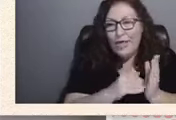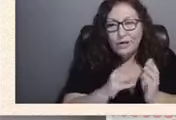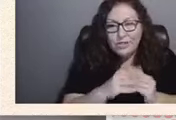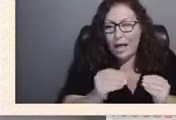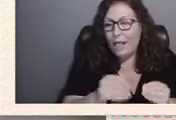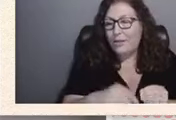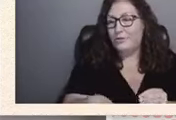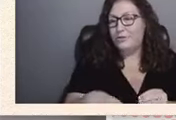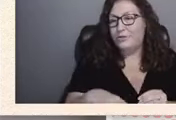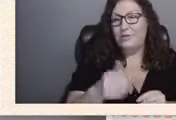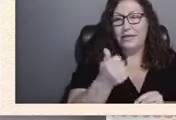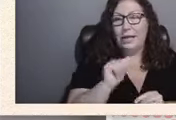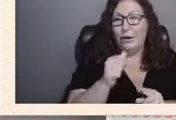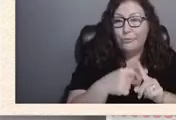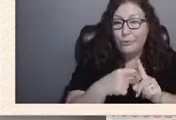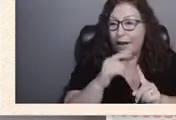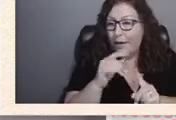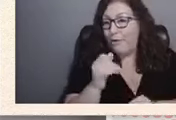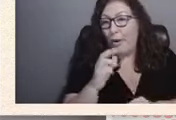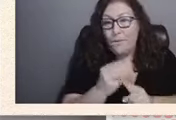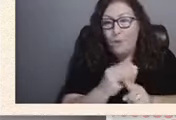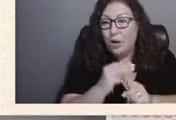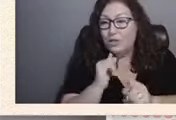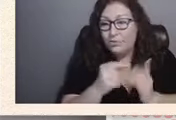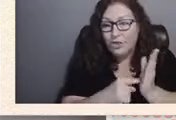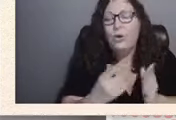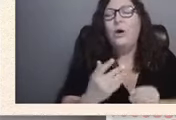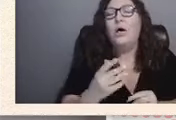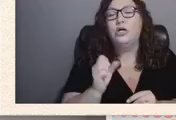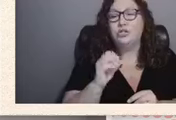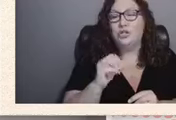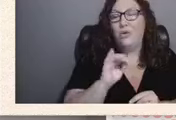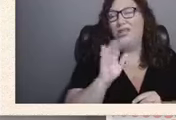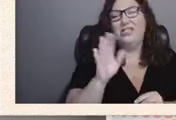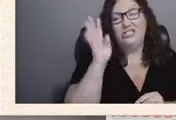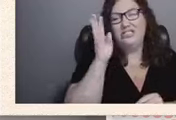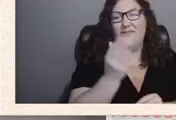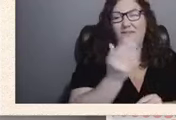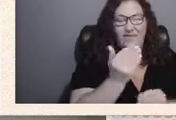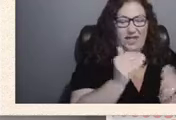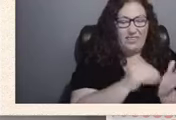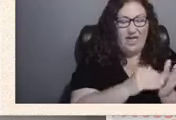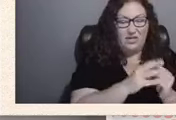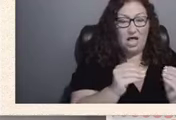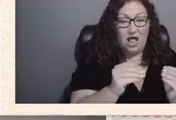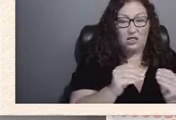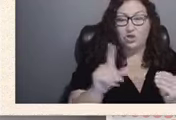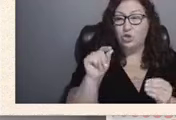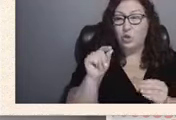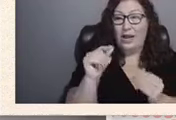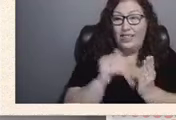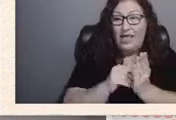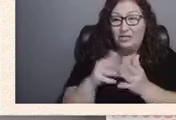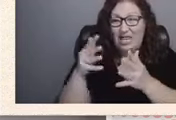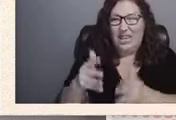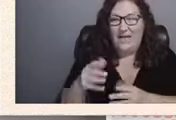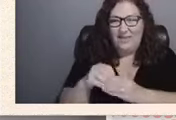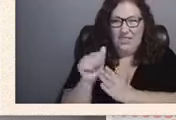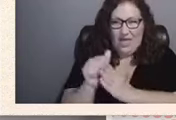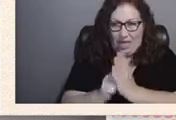that was due. So let's say that's $15,000, and let's say you get $20,000 left over in the account. And this is all hypothetical, of